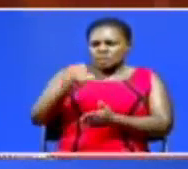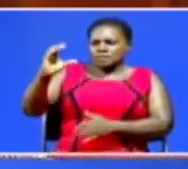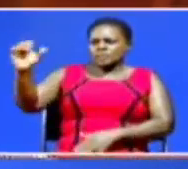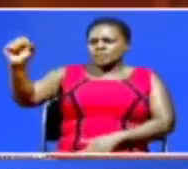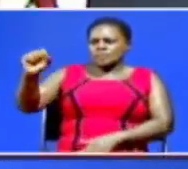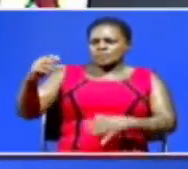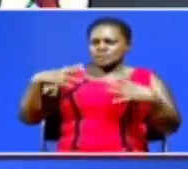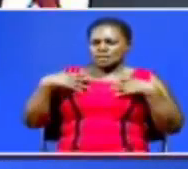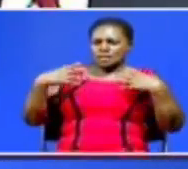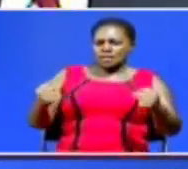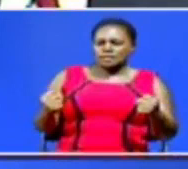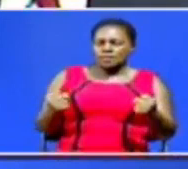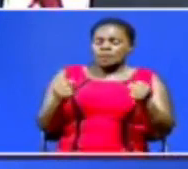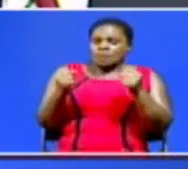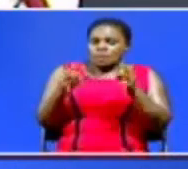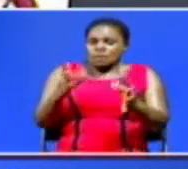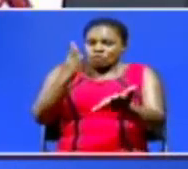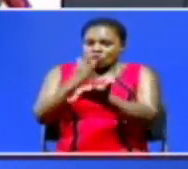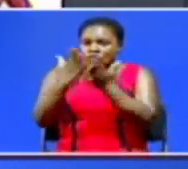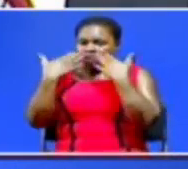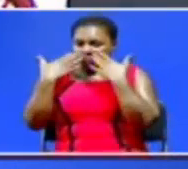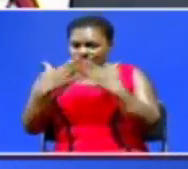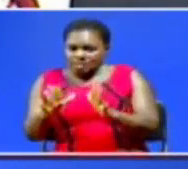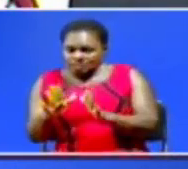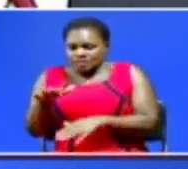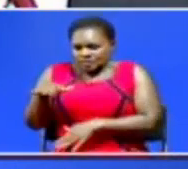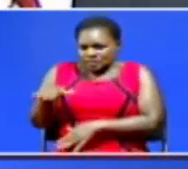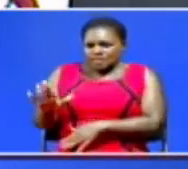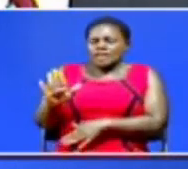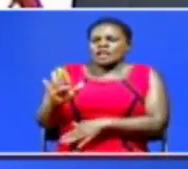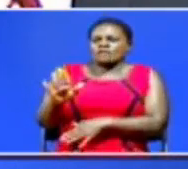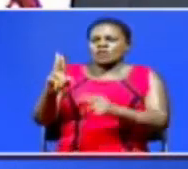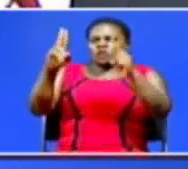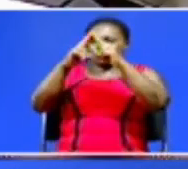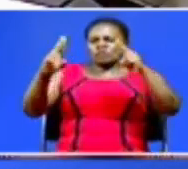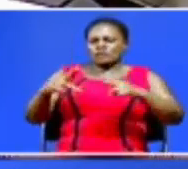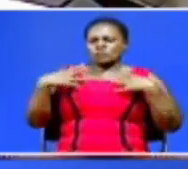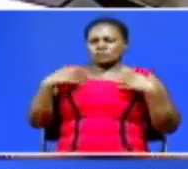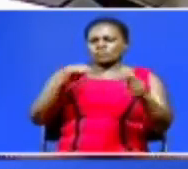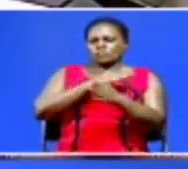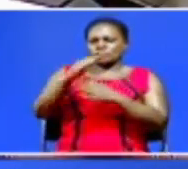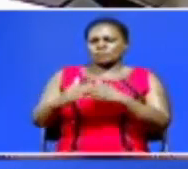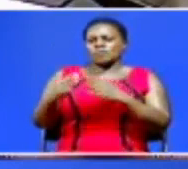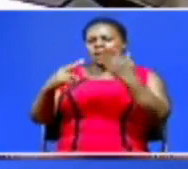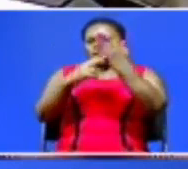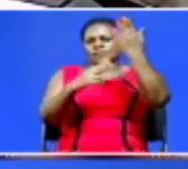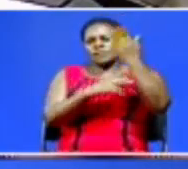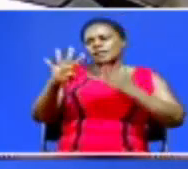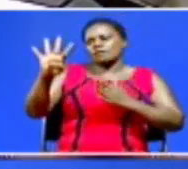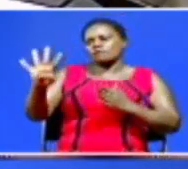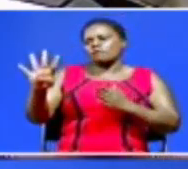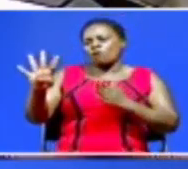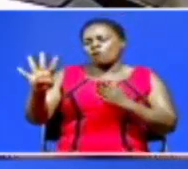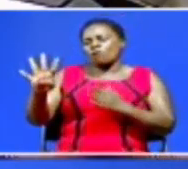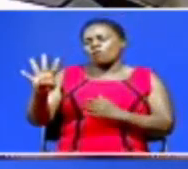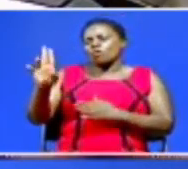Secretary for Health. Should Parliament confirm his nomination, Kagwe will steer universal health coverage, one of the four key pillars of President Uhuru